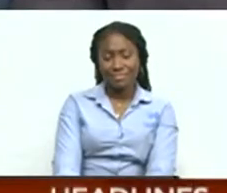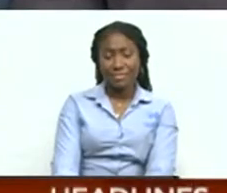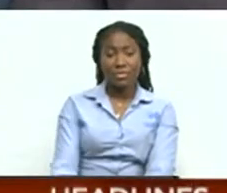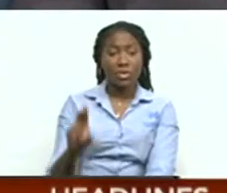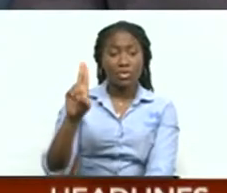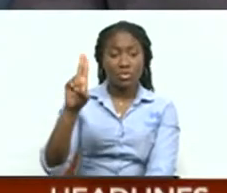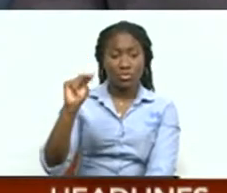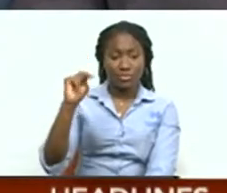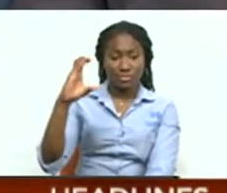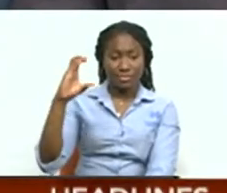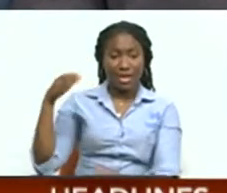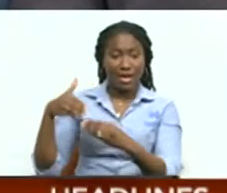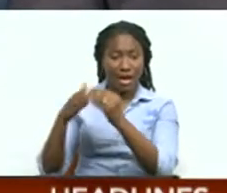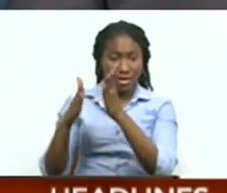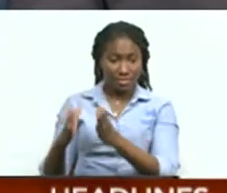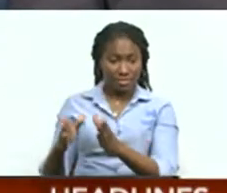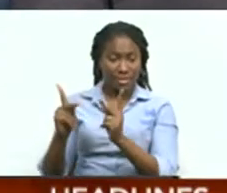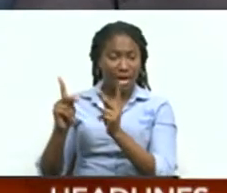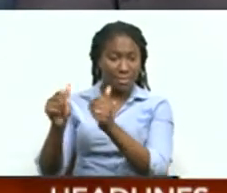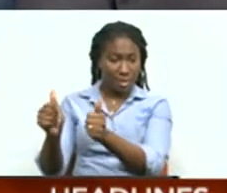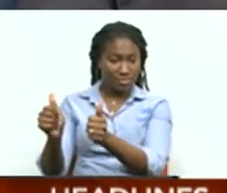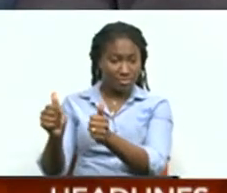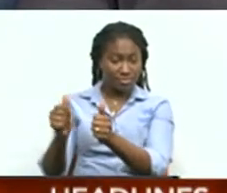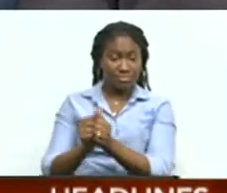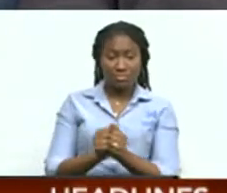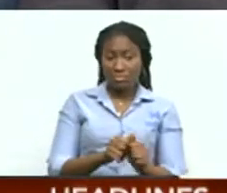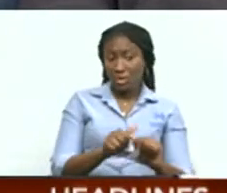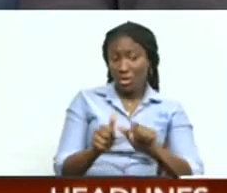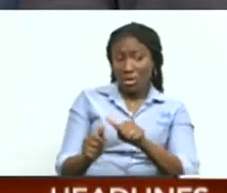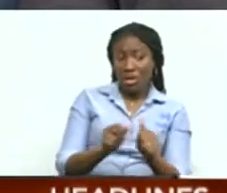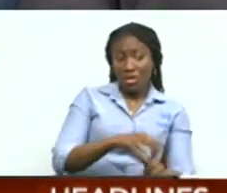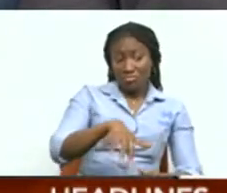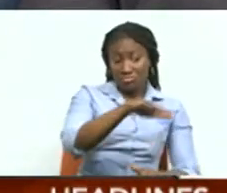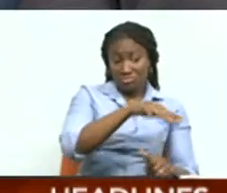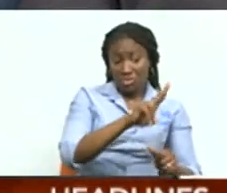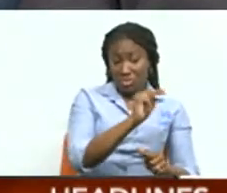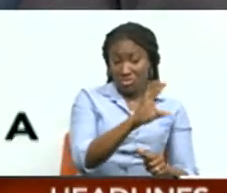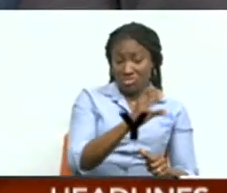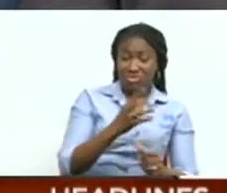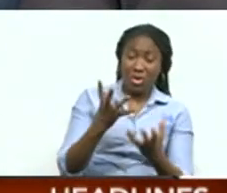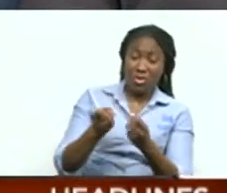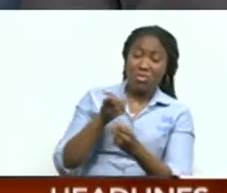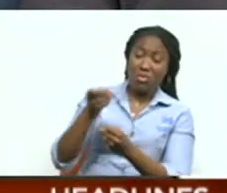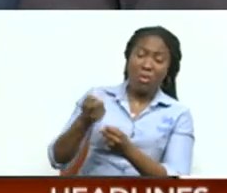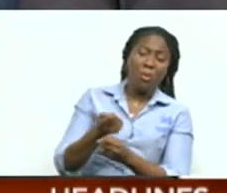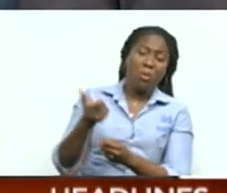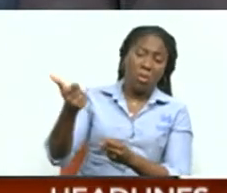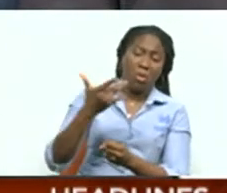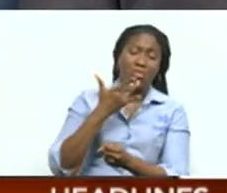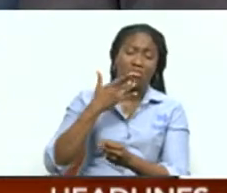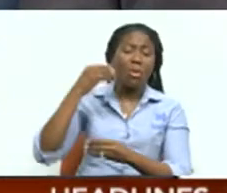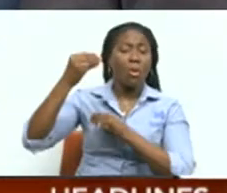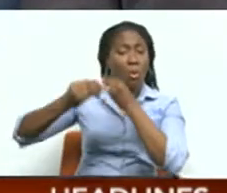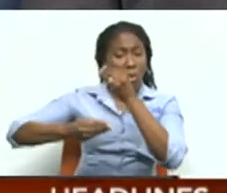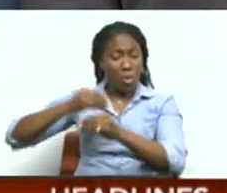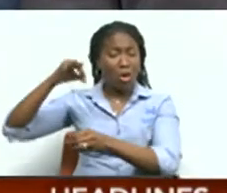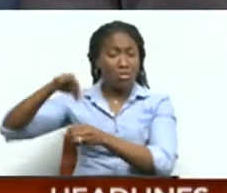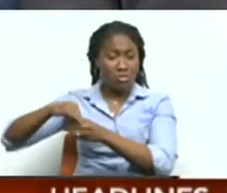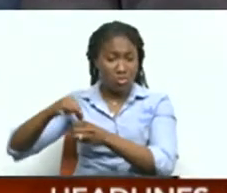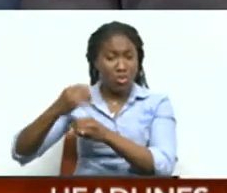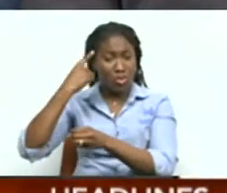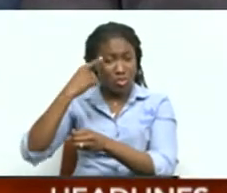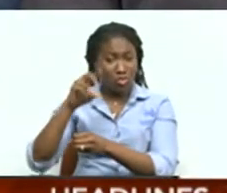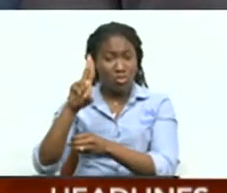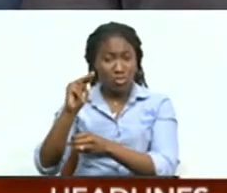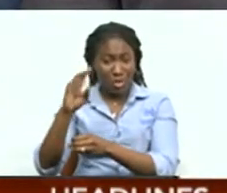Opposition leader Kamla Prasad Bisesa is now being challenged by her own membership to call an internal election. That's right. Mayoral Member